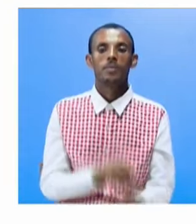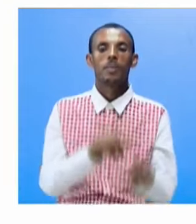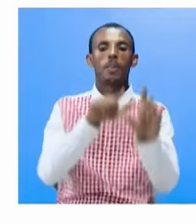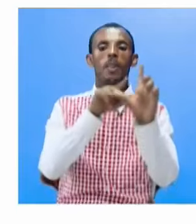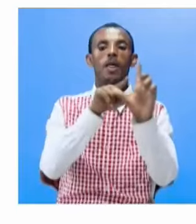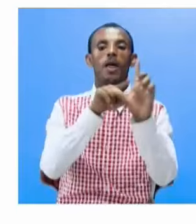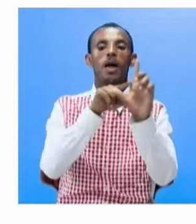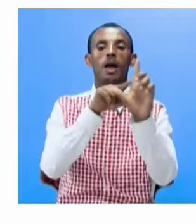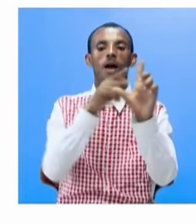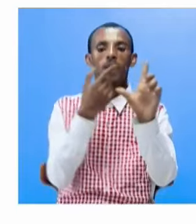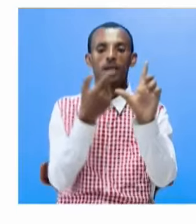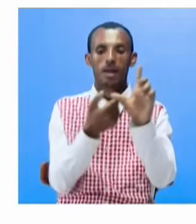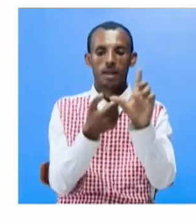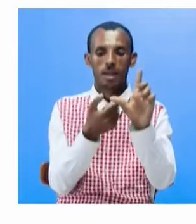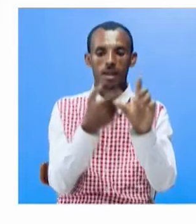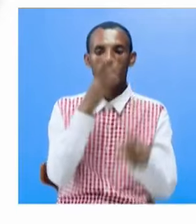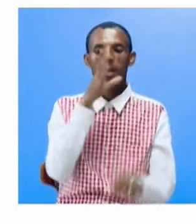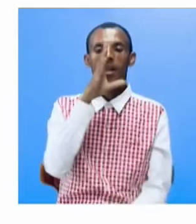angles and